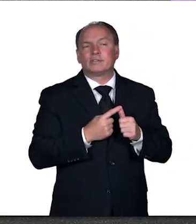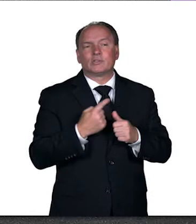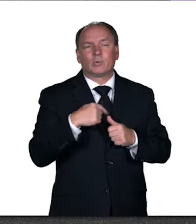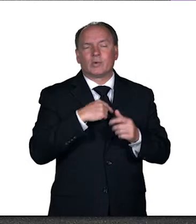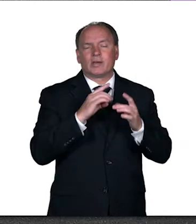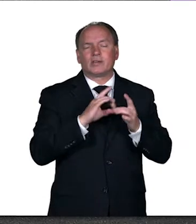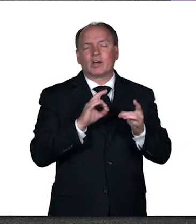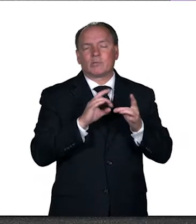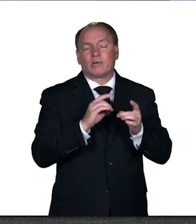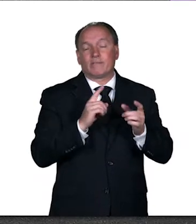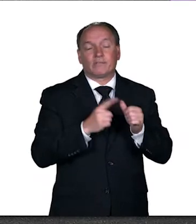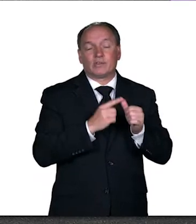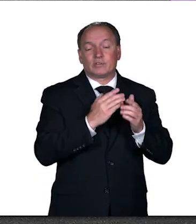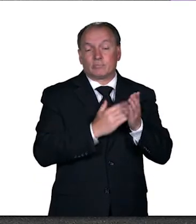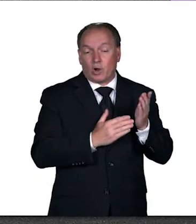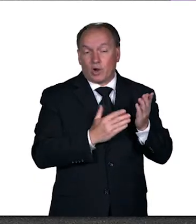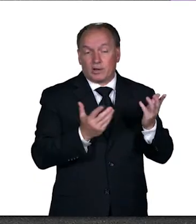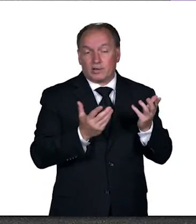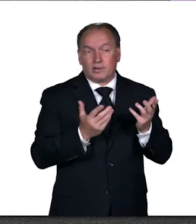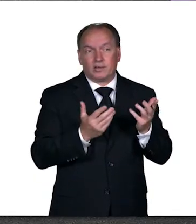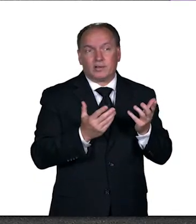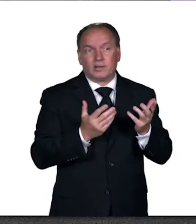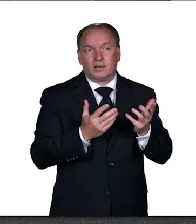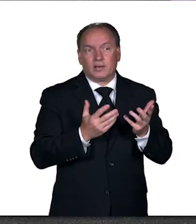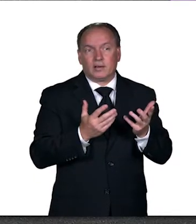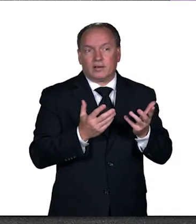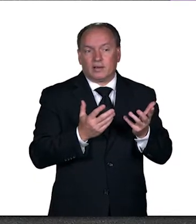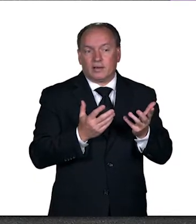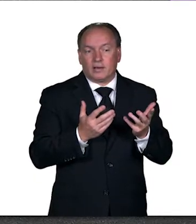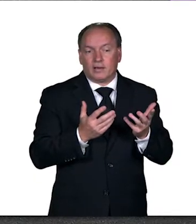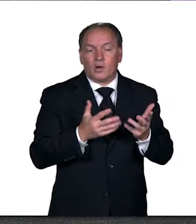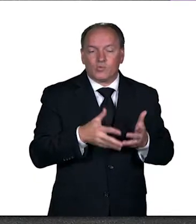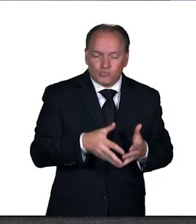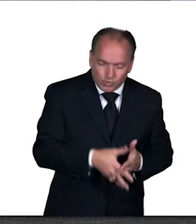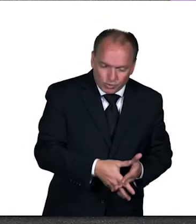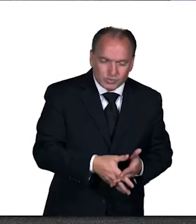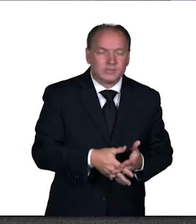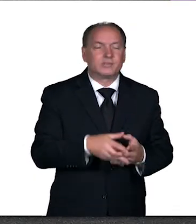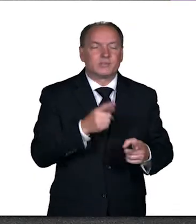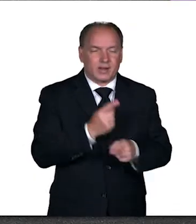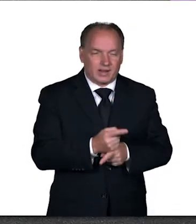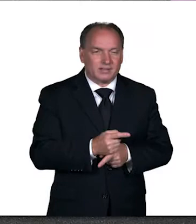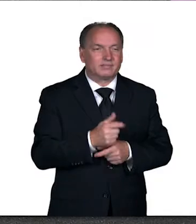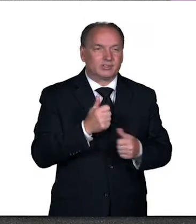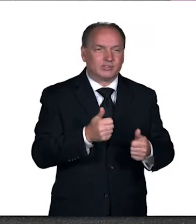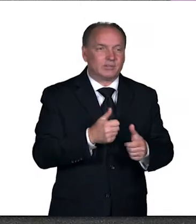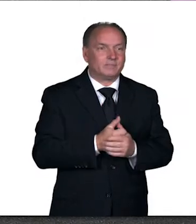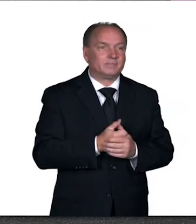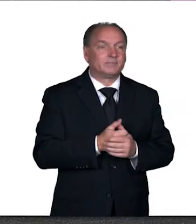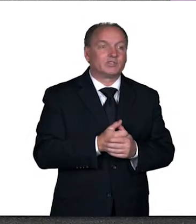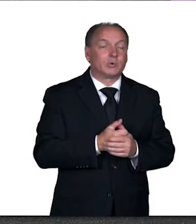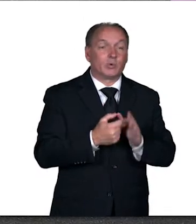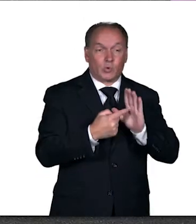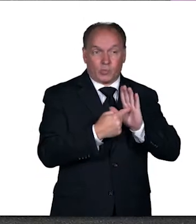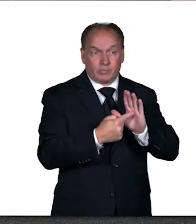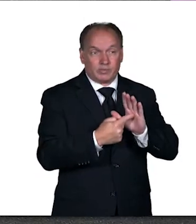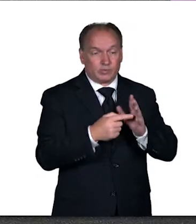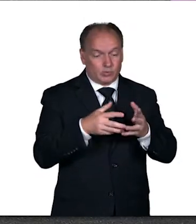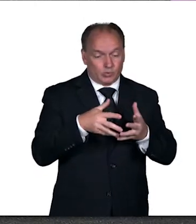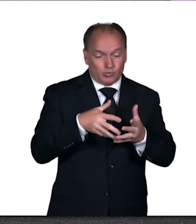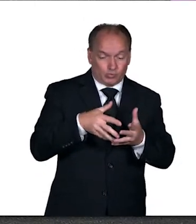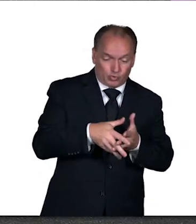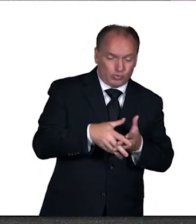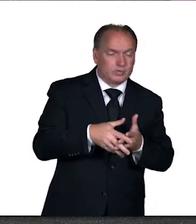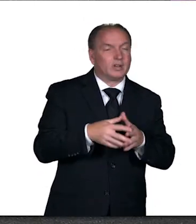we talked about, or the first part of our plant, was the roots. Good job. So to represent our